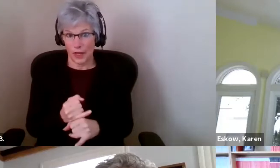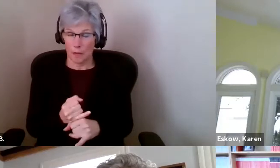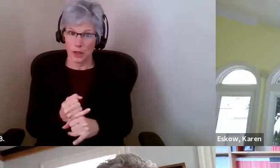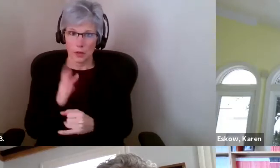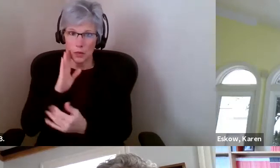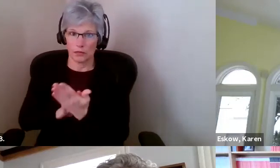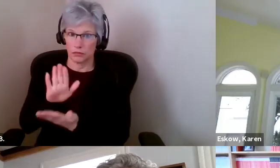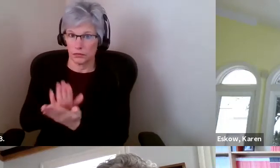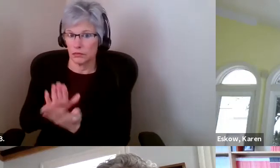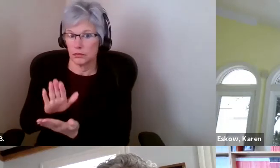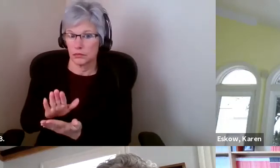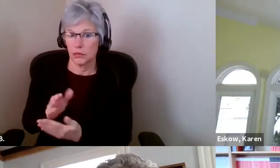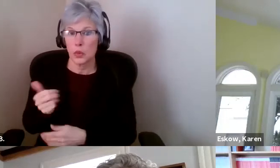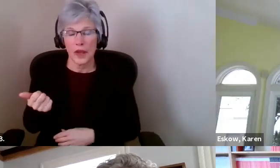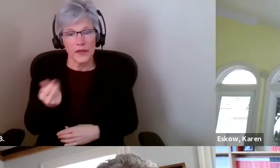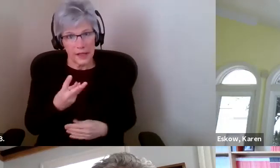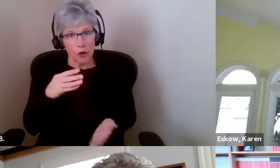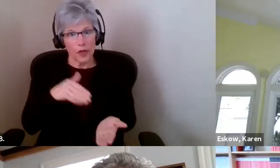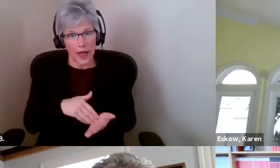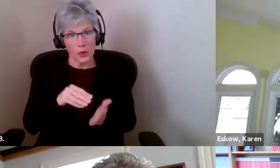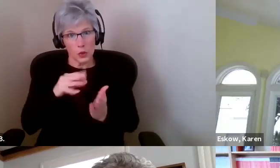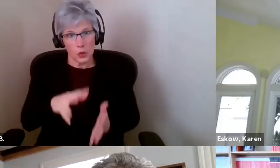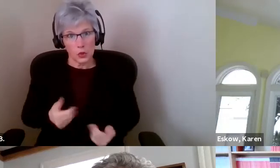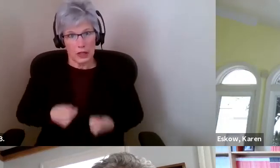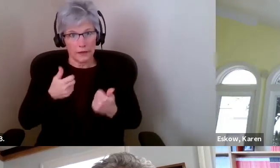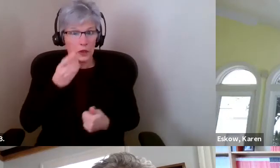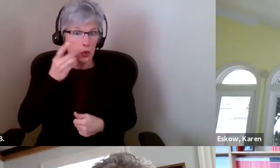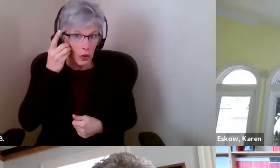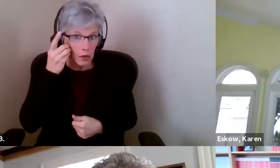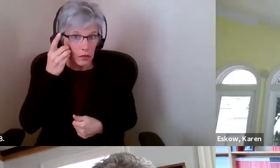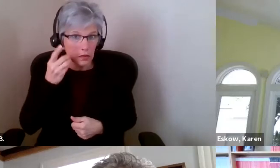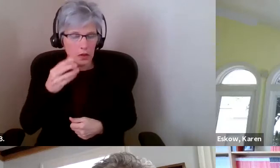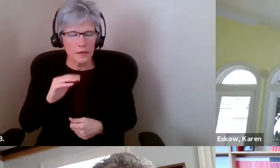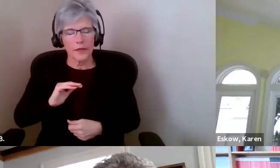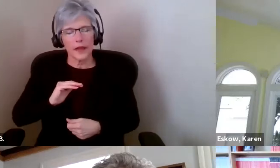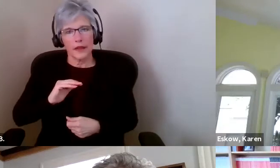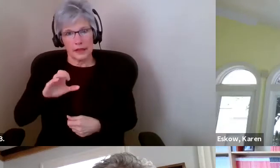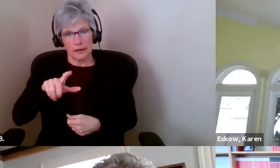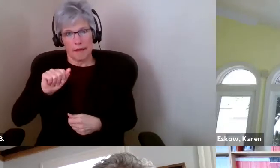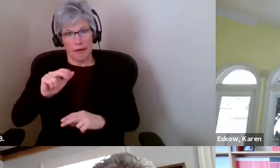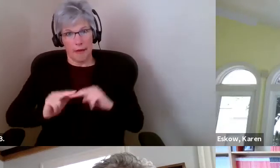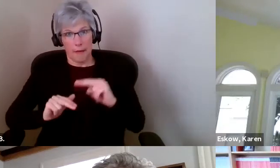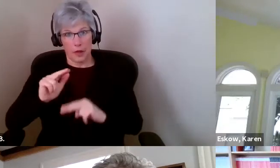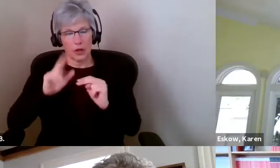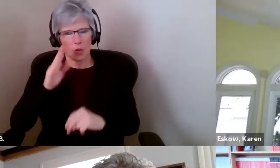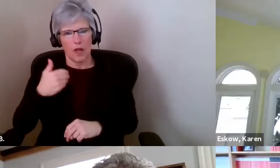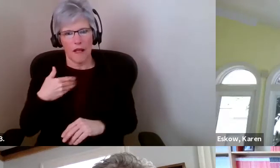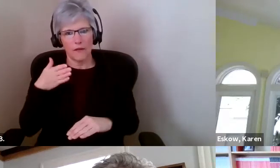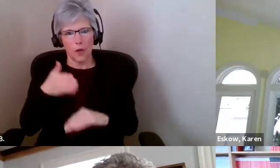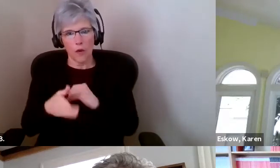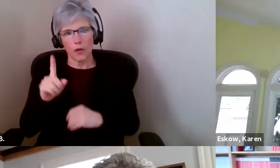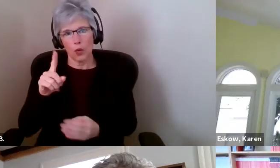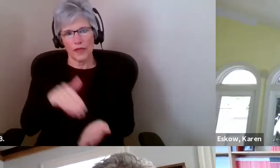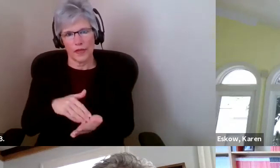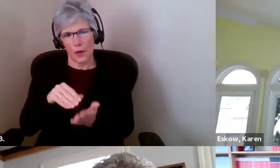several thousand students already in the residence hall. And in our building alone, we'll have over 1,000 students at some point during the